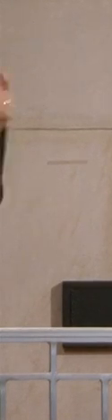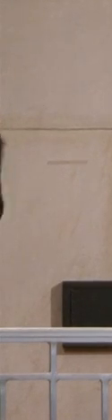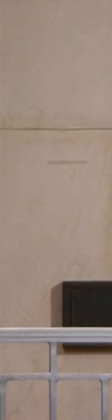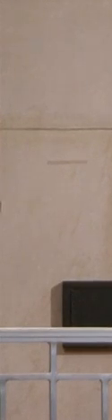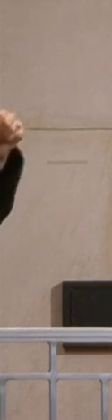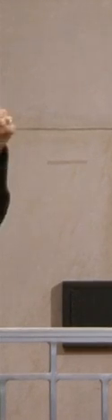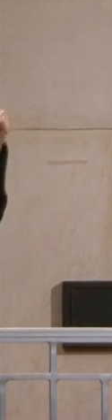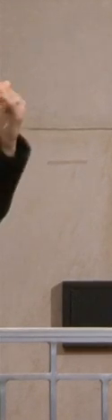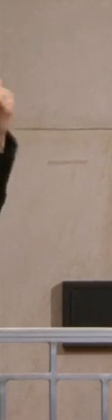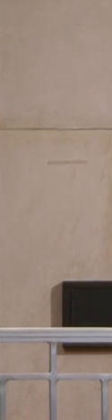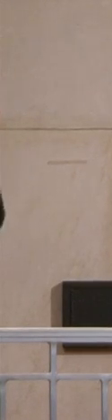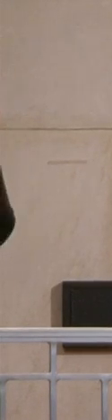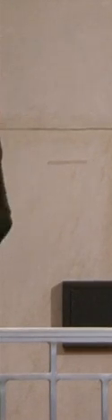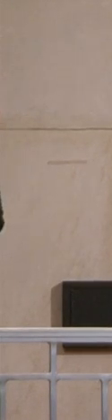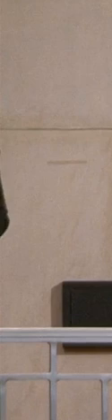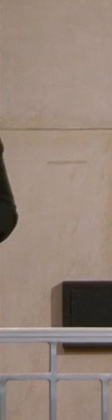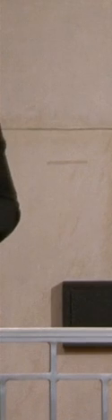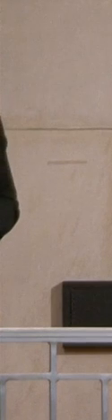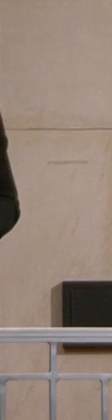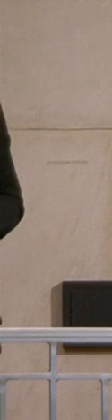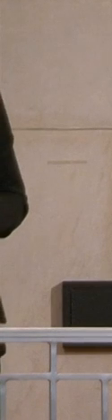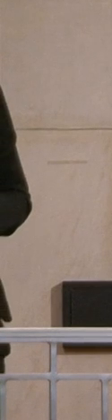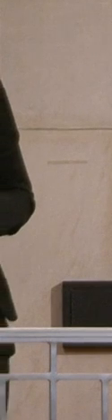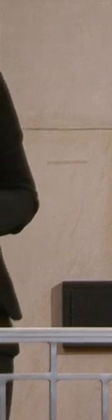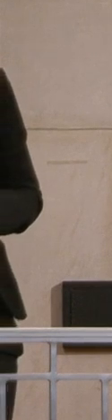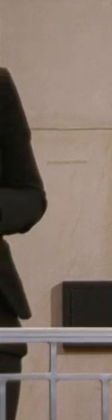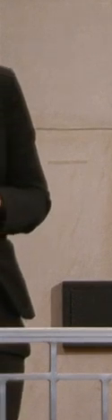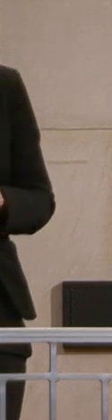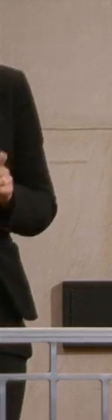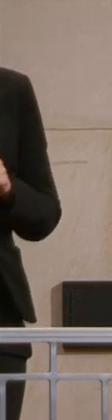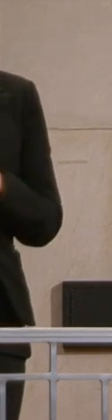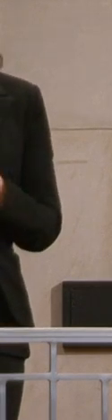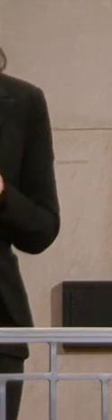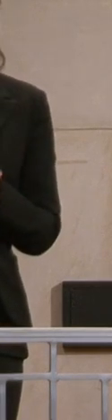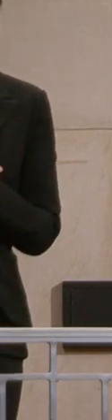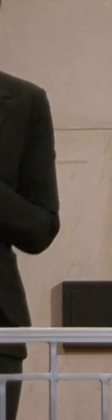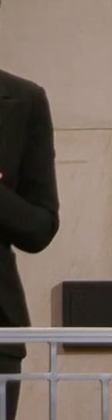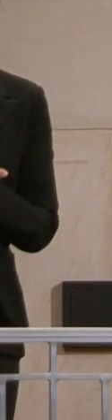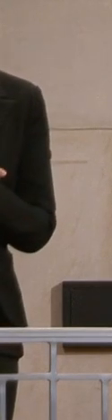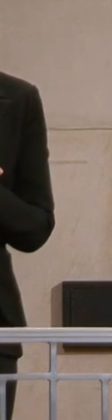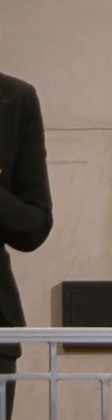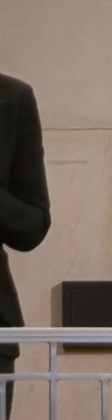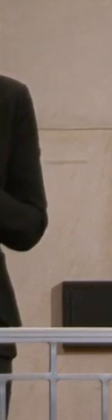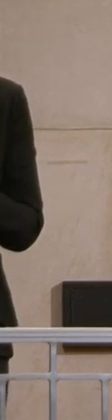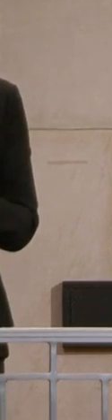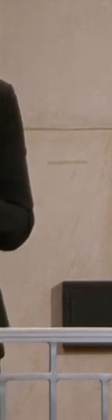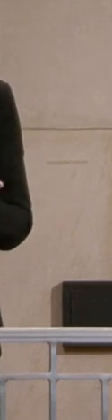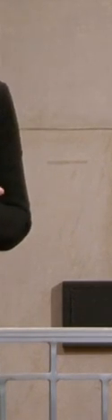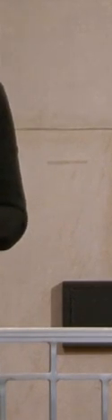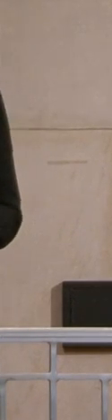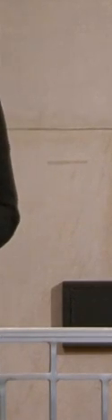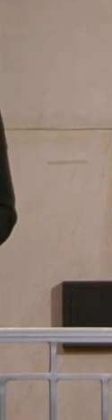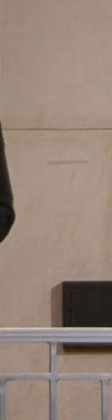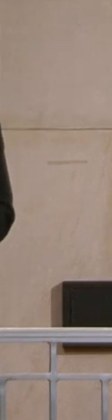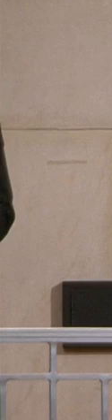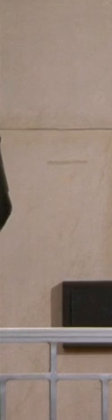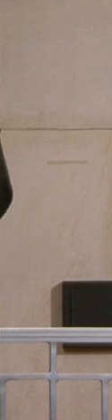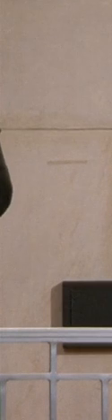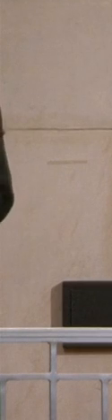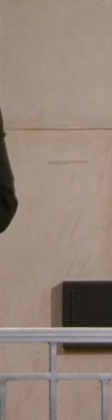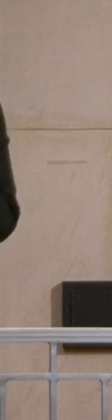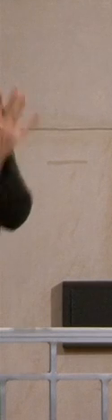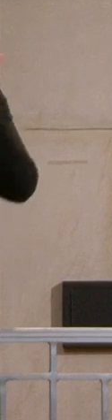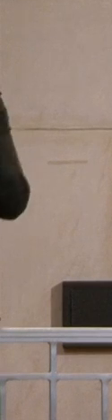be equal as well. And in just the last few weeks, we've stood side by side with the transgender community